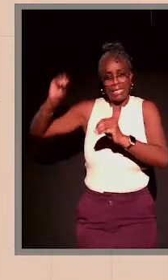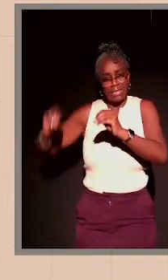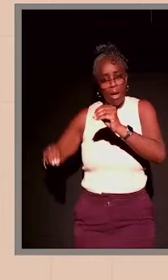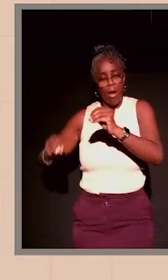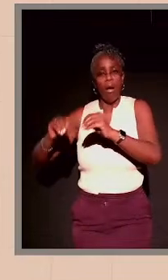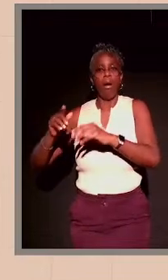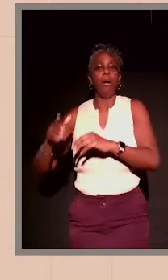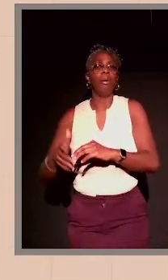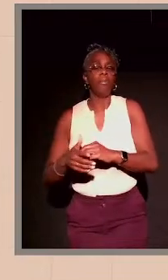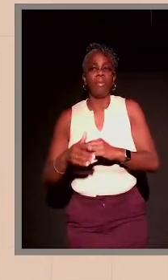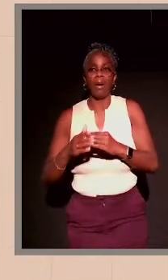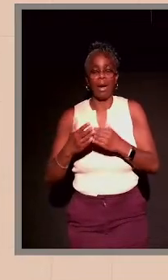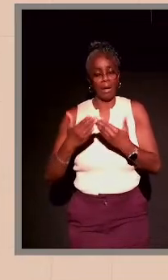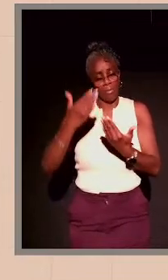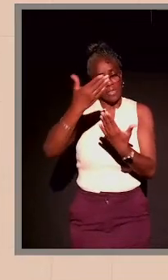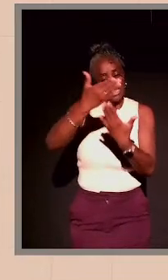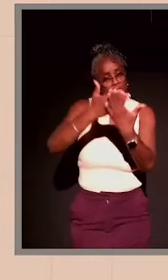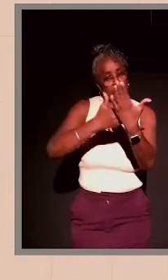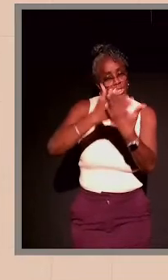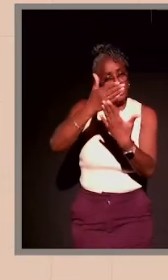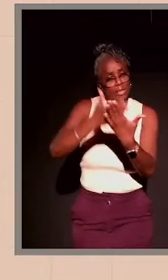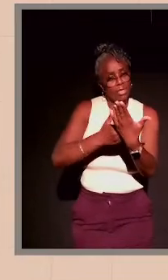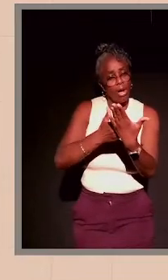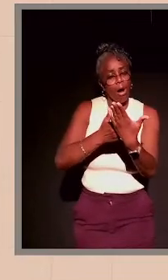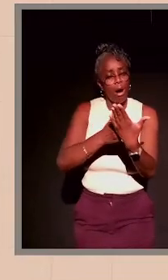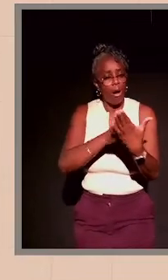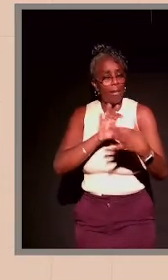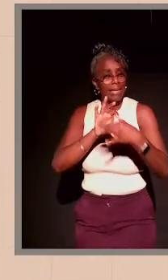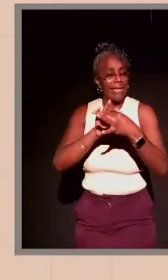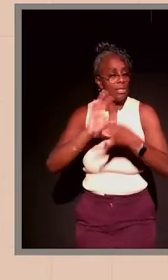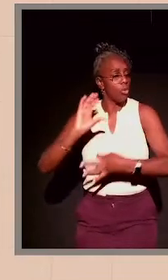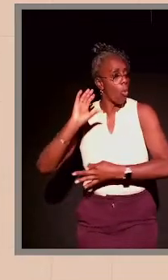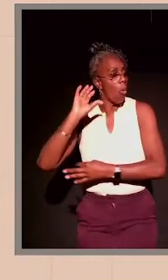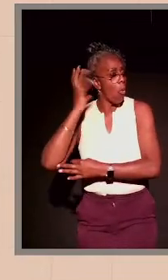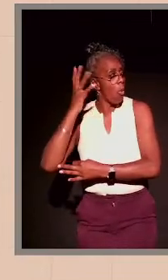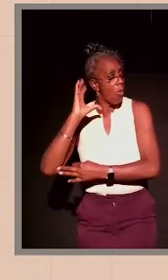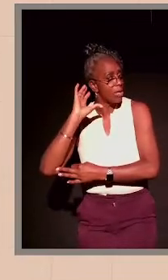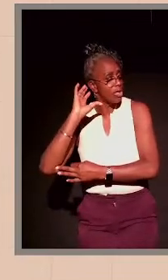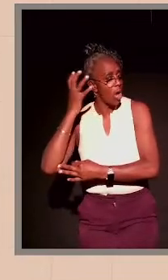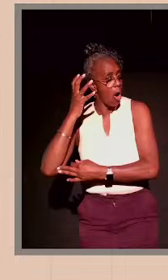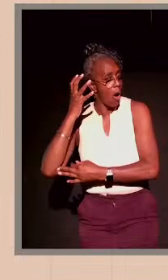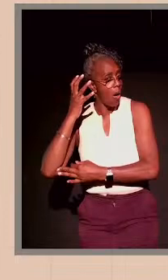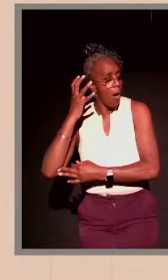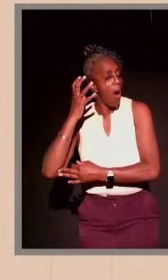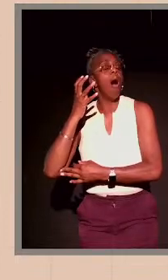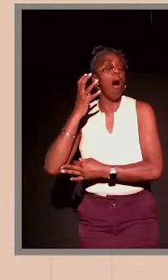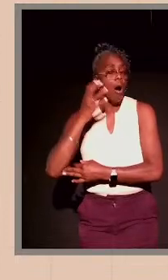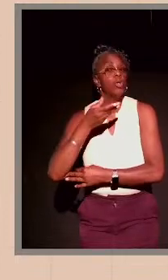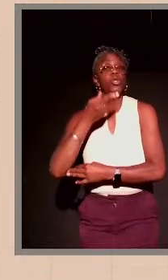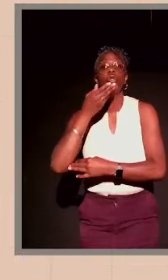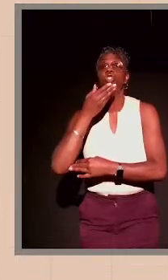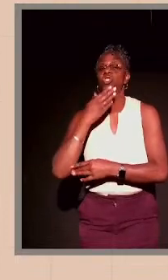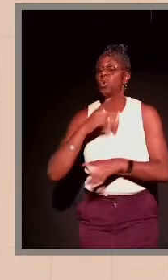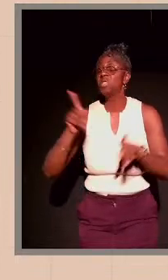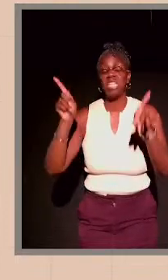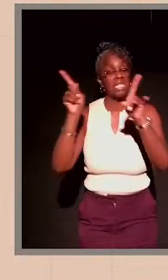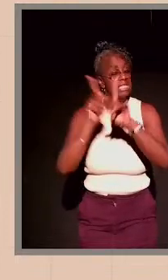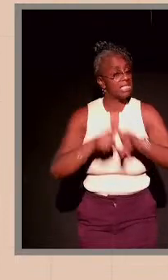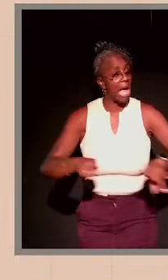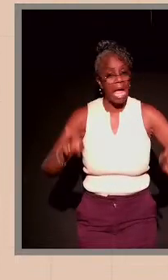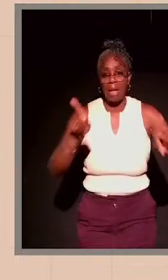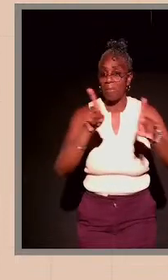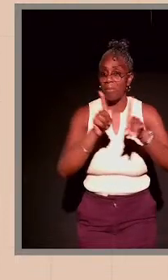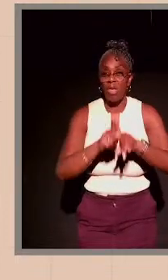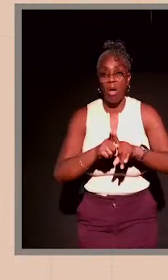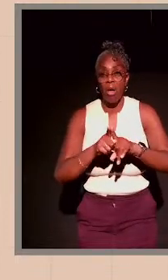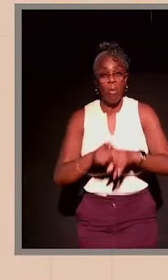wave shapes are rendered to audio so that you can play them just like any other waveform with